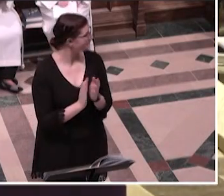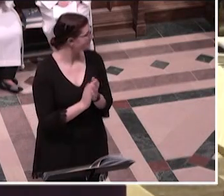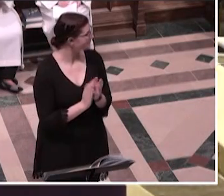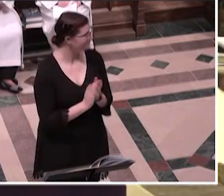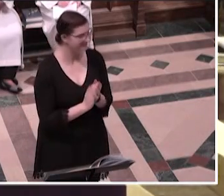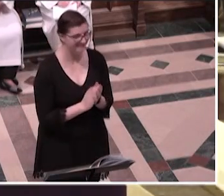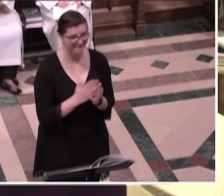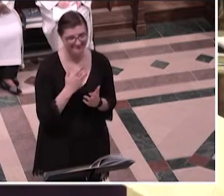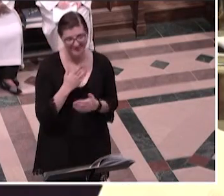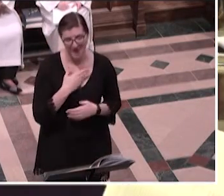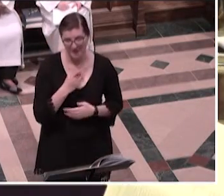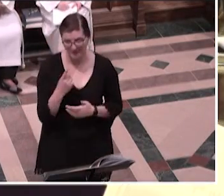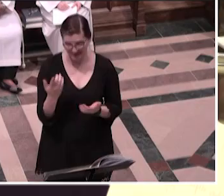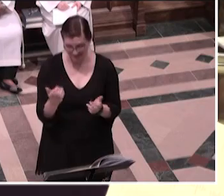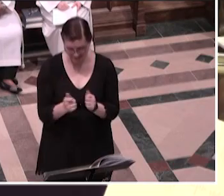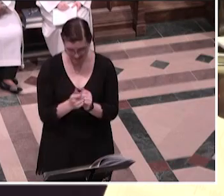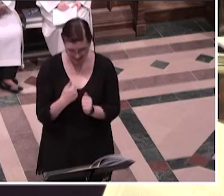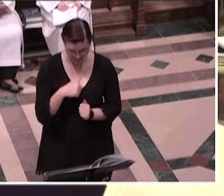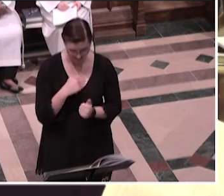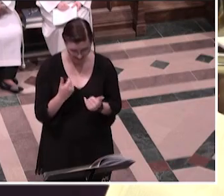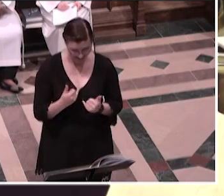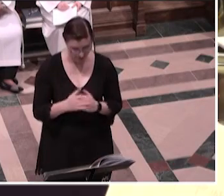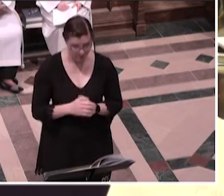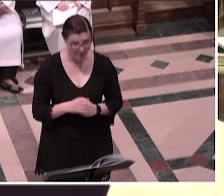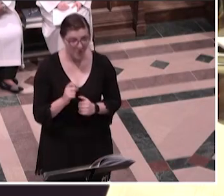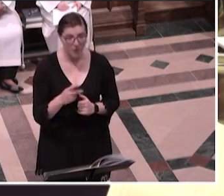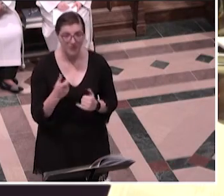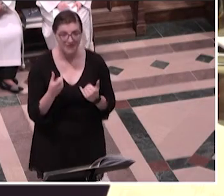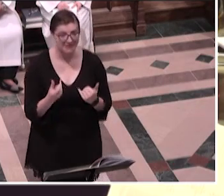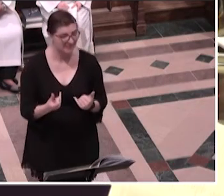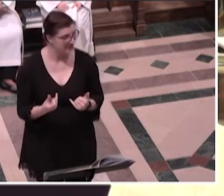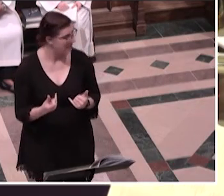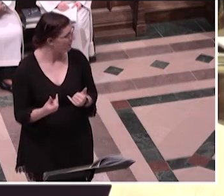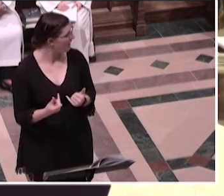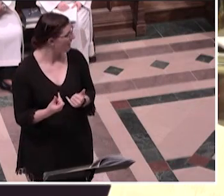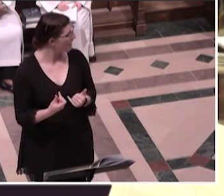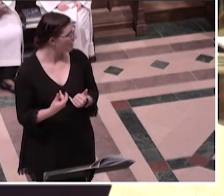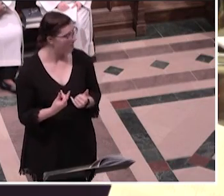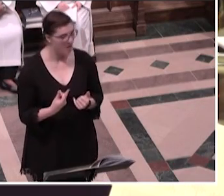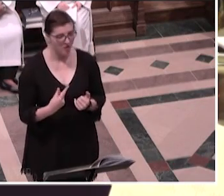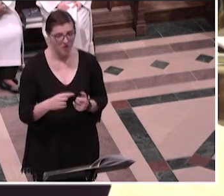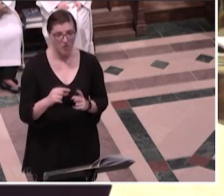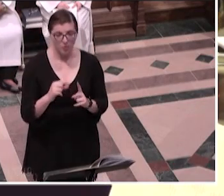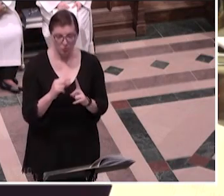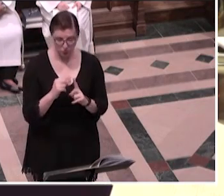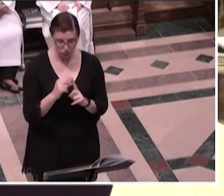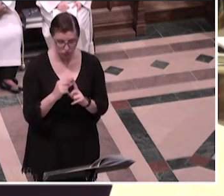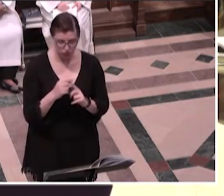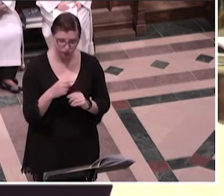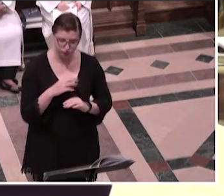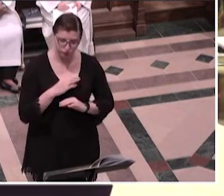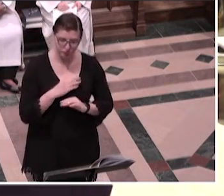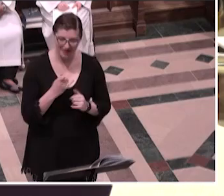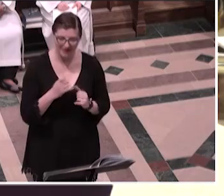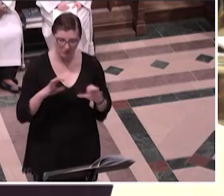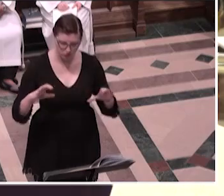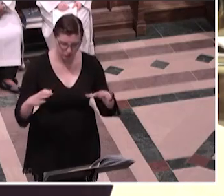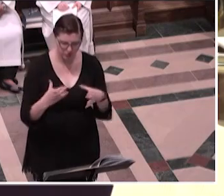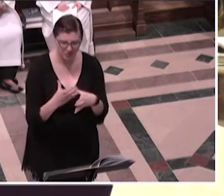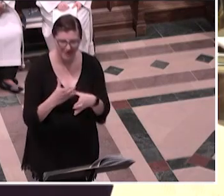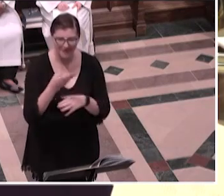today. We are now moving from being fed on God's word to literally come together at God's